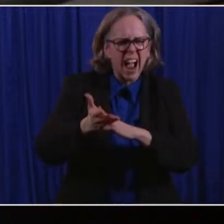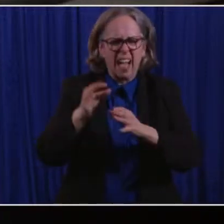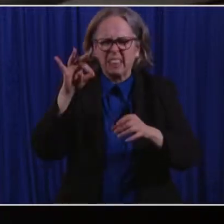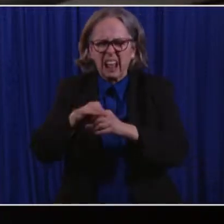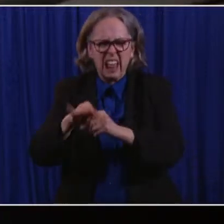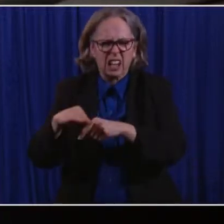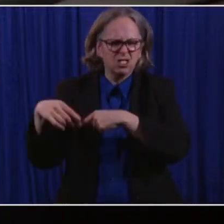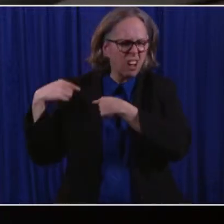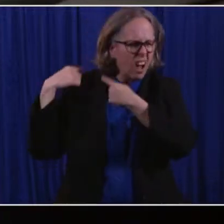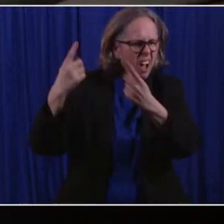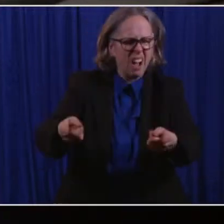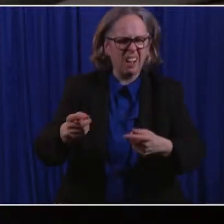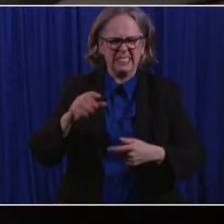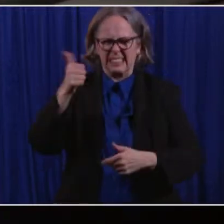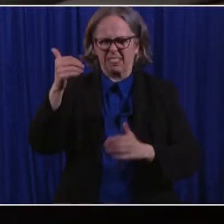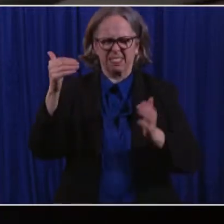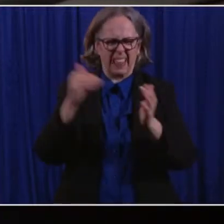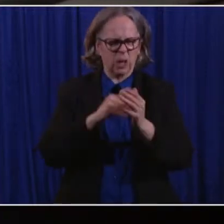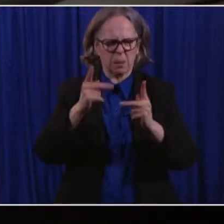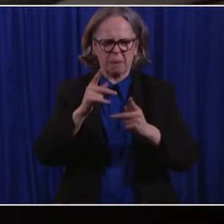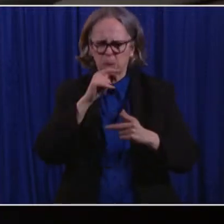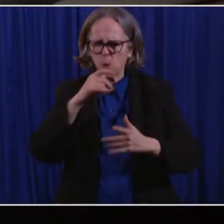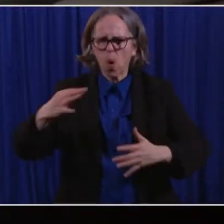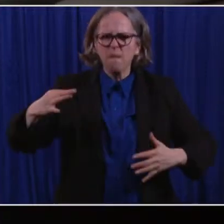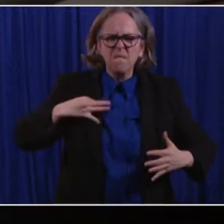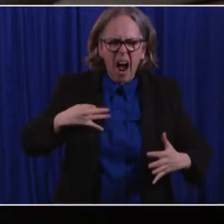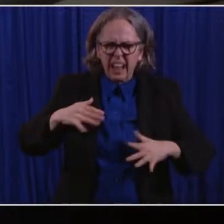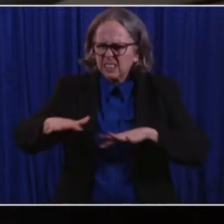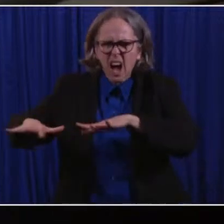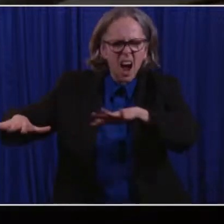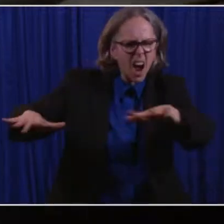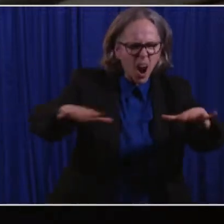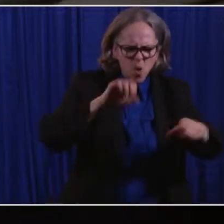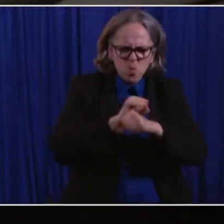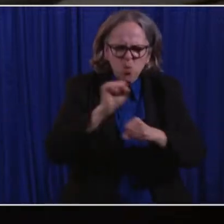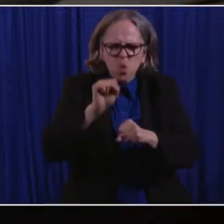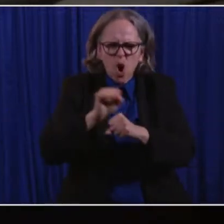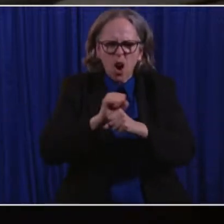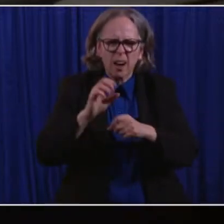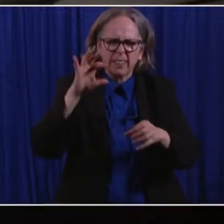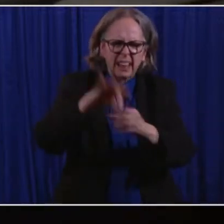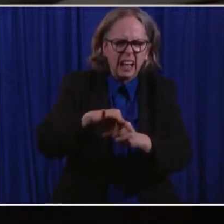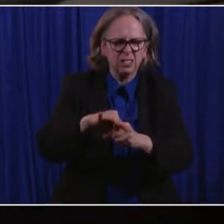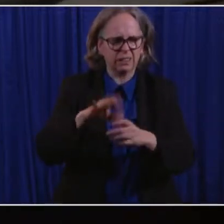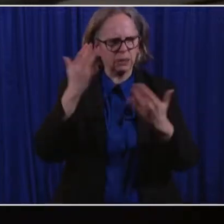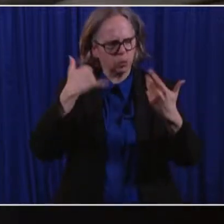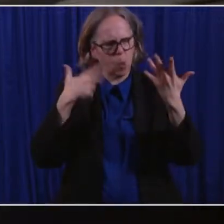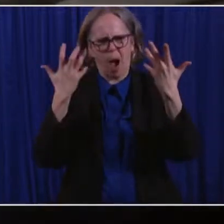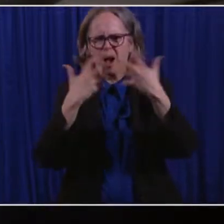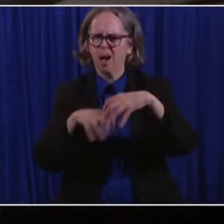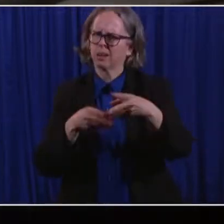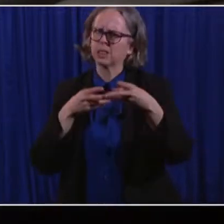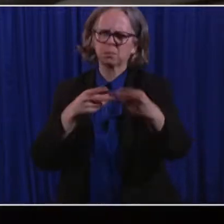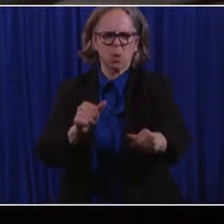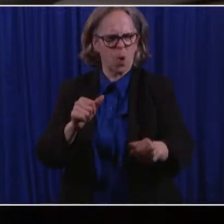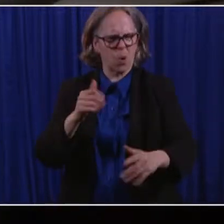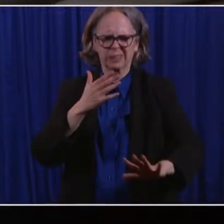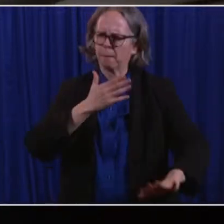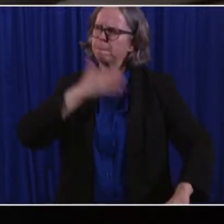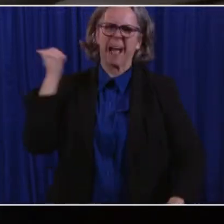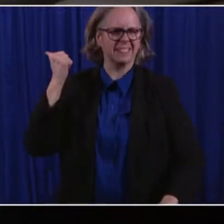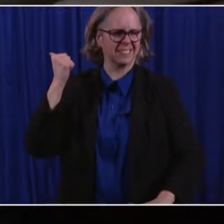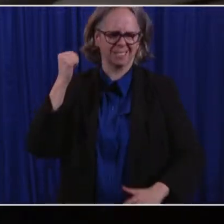that made last November's election happen here in Ohio. Again, most successful election in our state's history in the most challenging